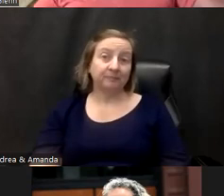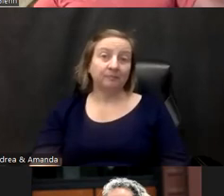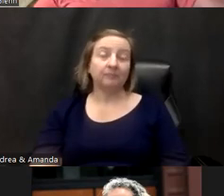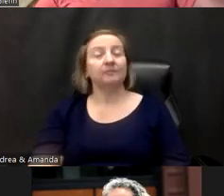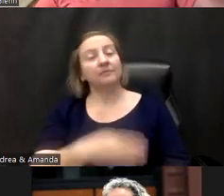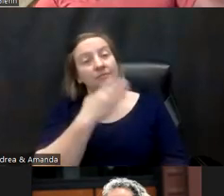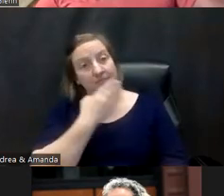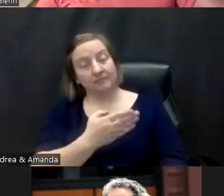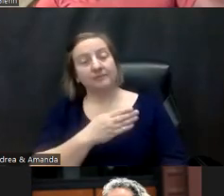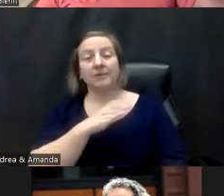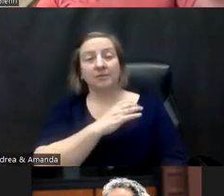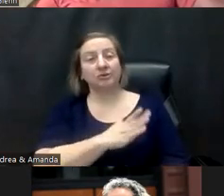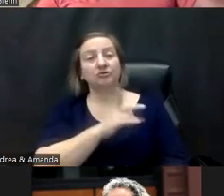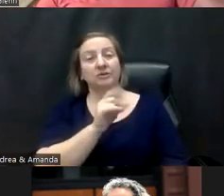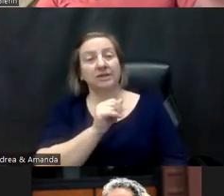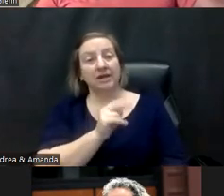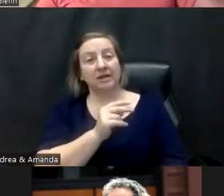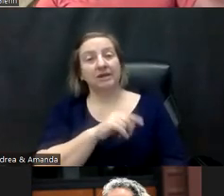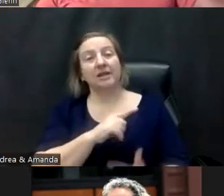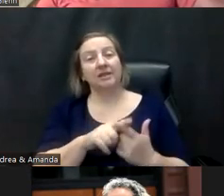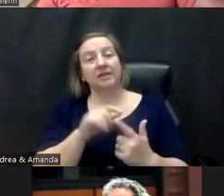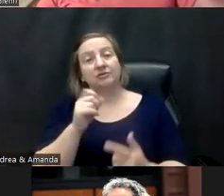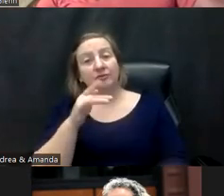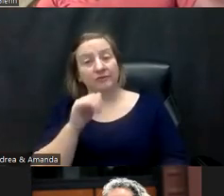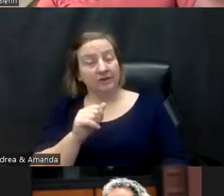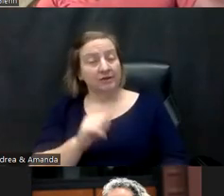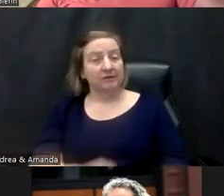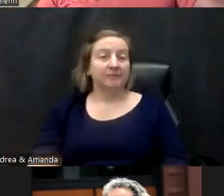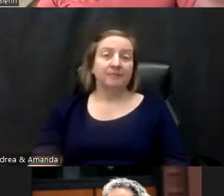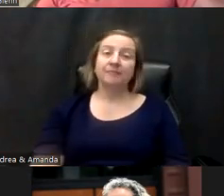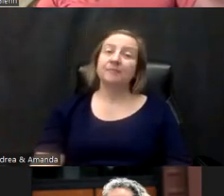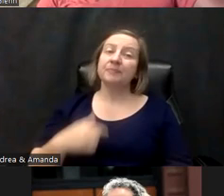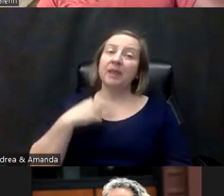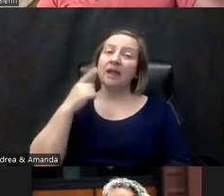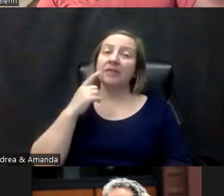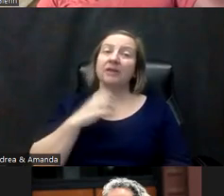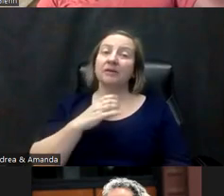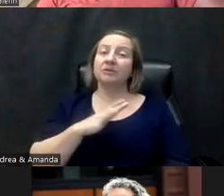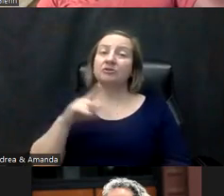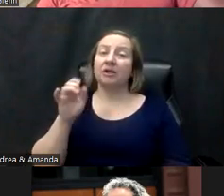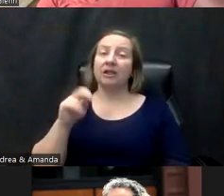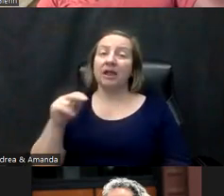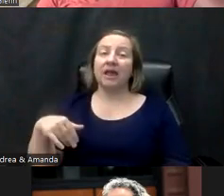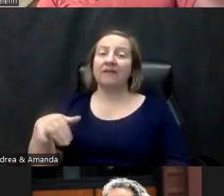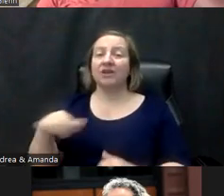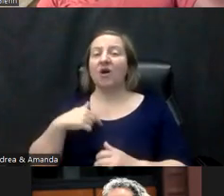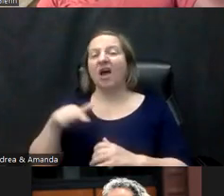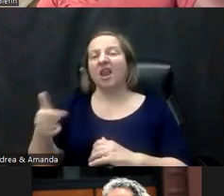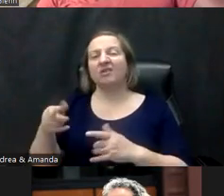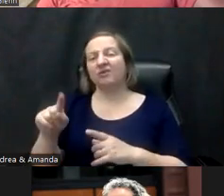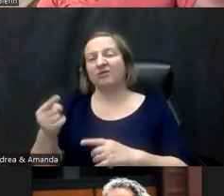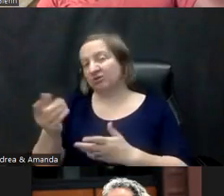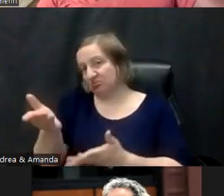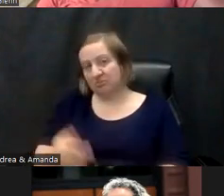Thank you. Commissioner Dunn, then Commissioner Sophia. I think Commissioner Glenn hasn't gone in this part yet, so I'll let her go first before